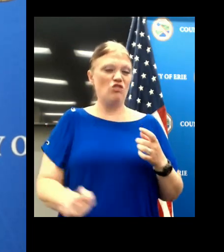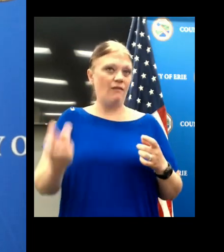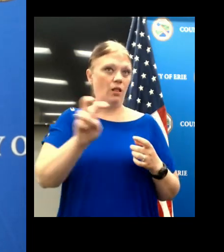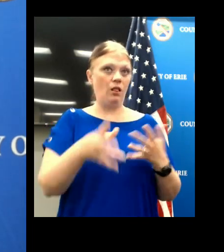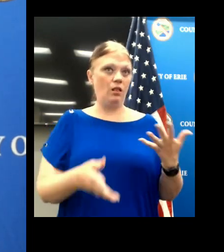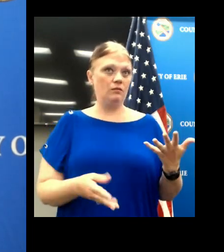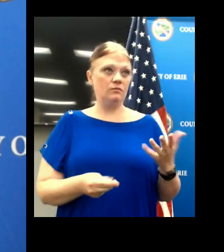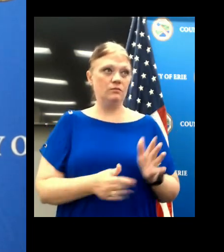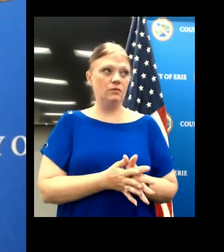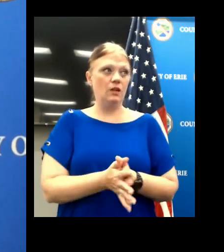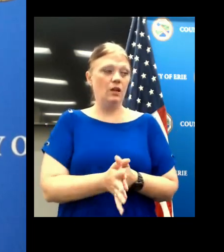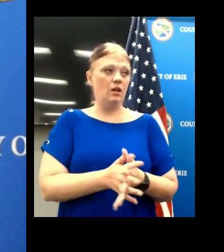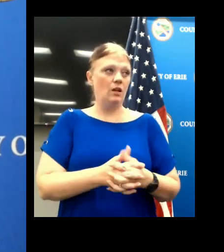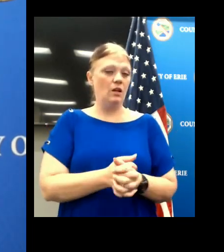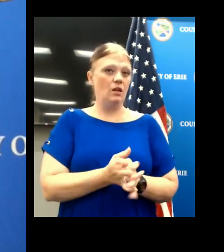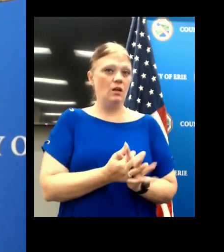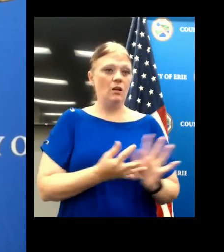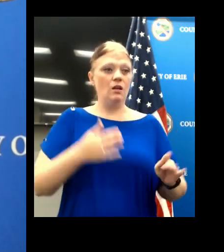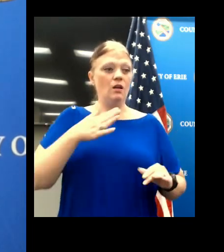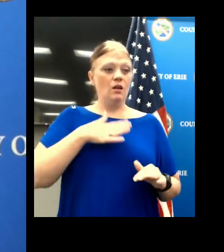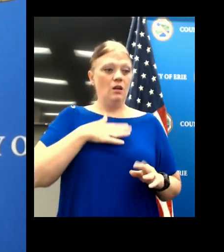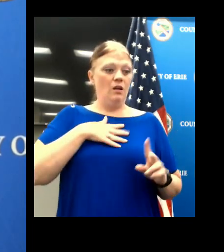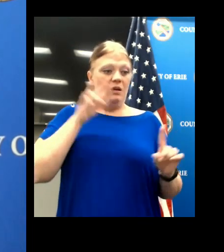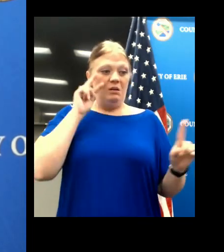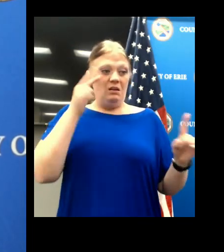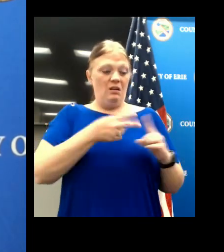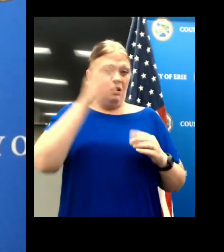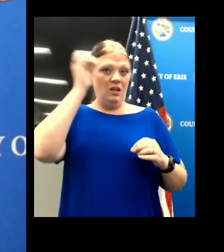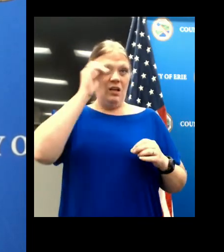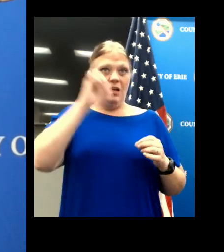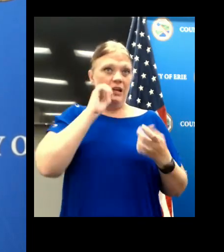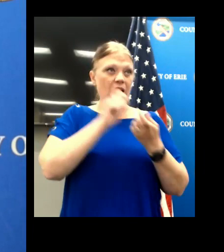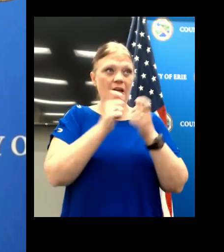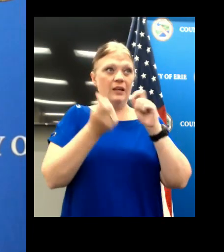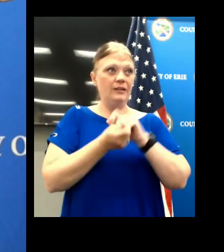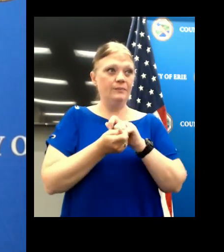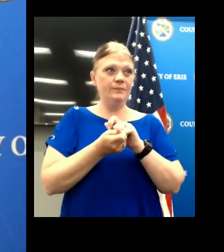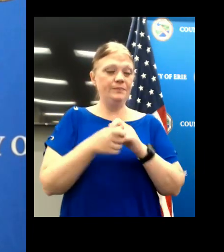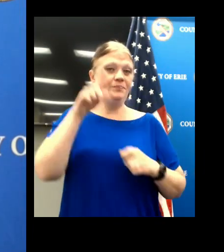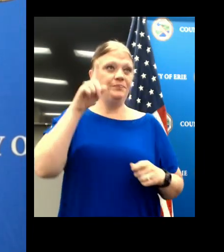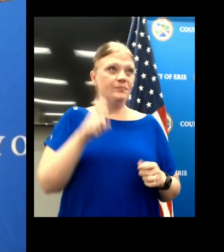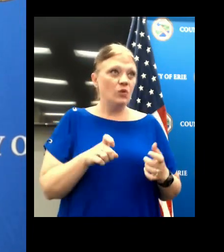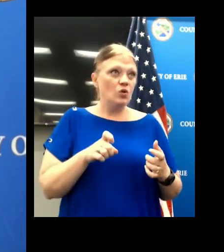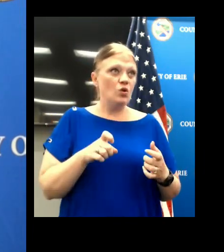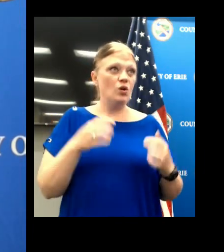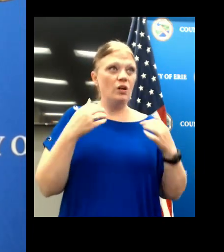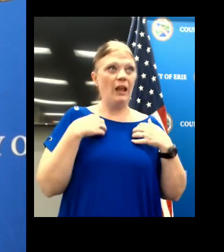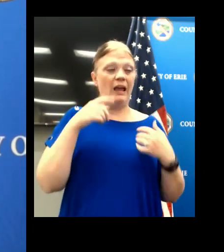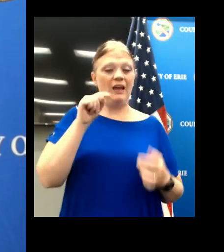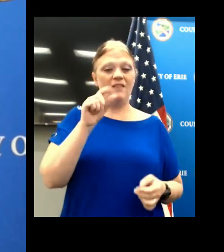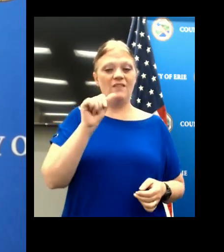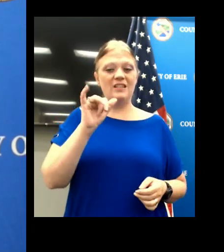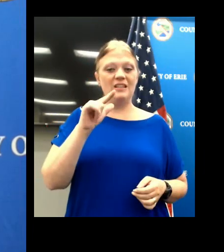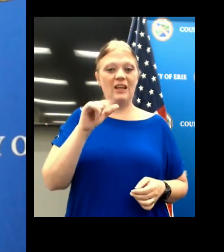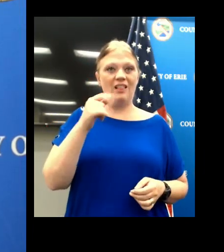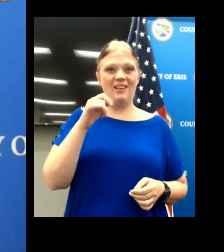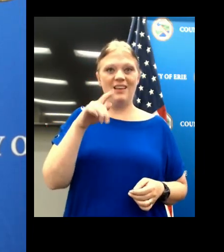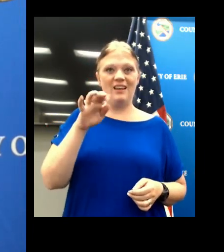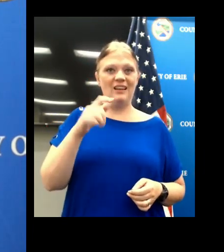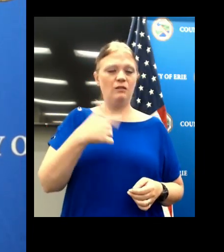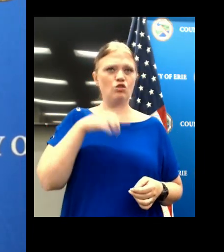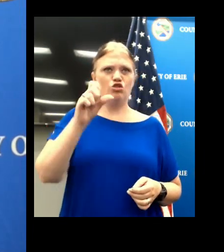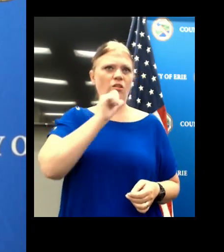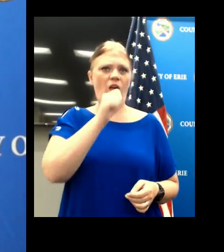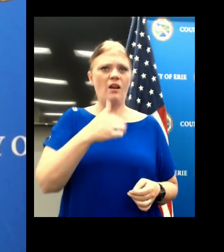So my view has not changed with regards to should there be tailgating. There should not be mass tailgating.